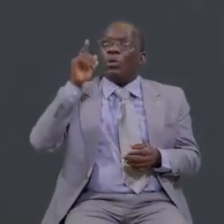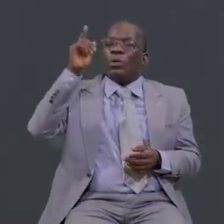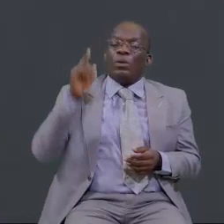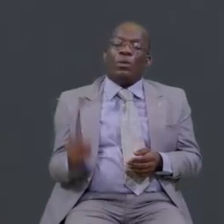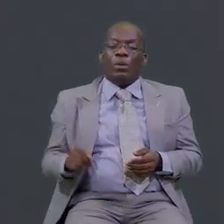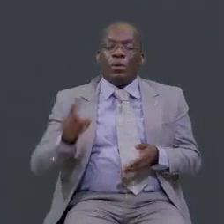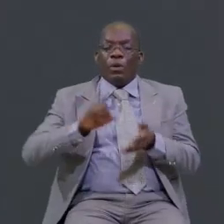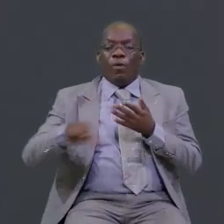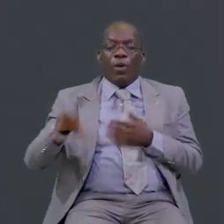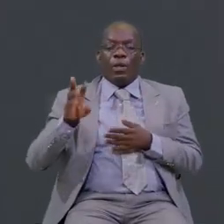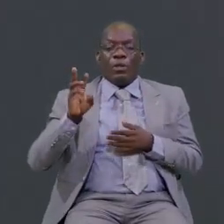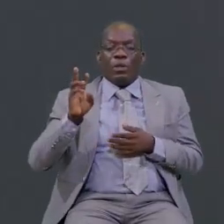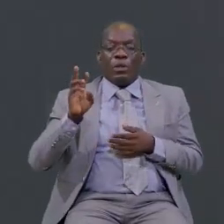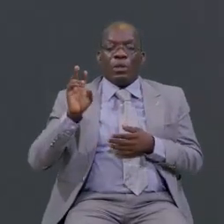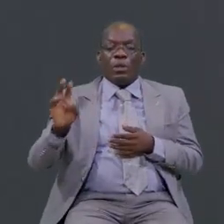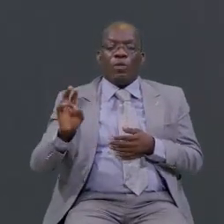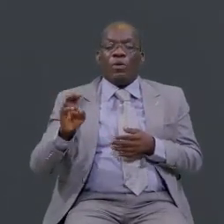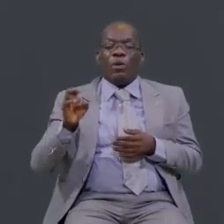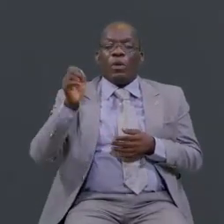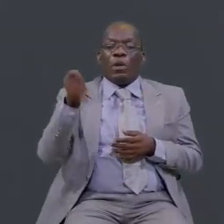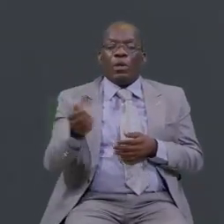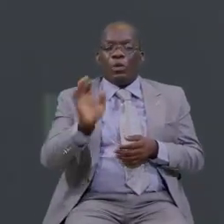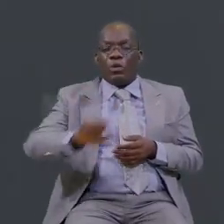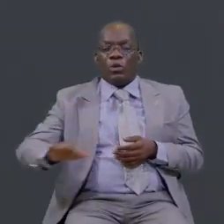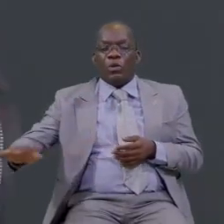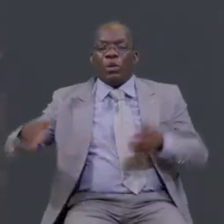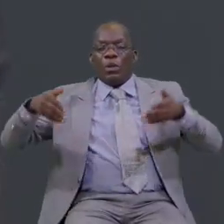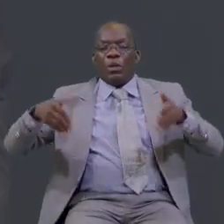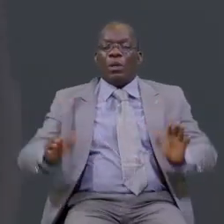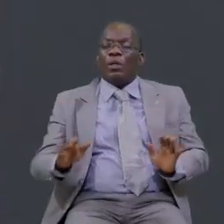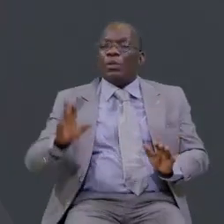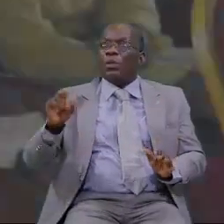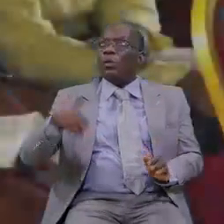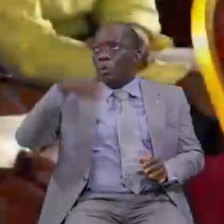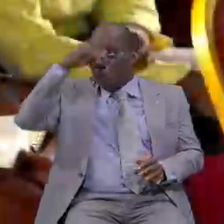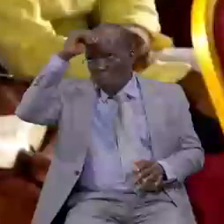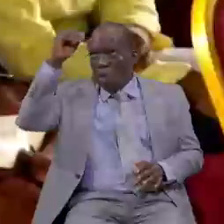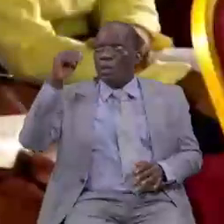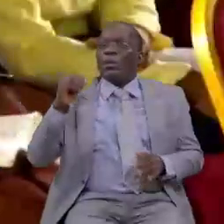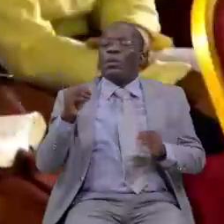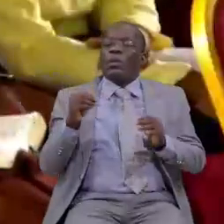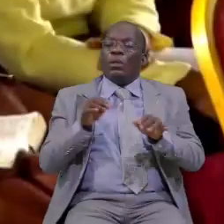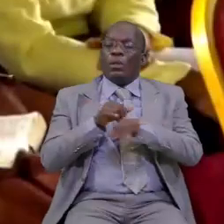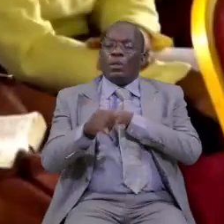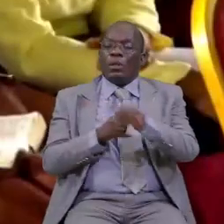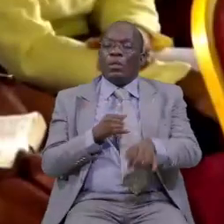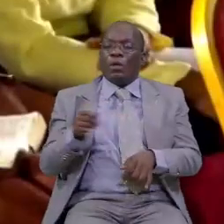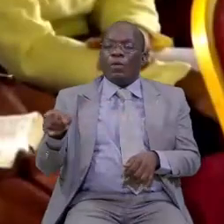In verse 7, little children, let no man deceive you. He that